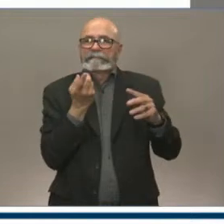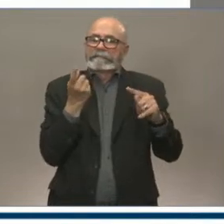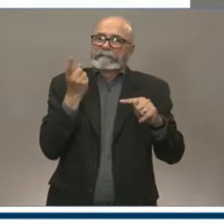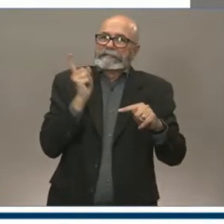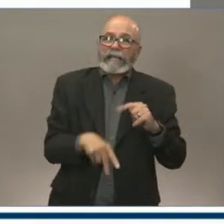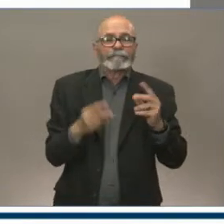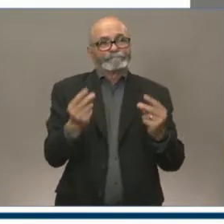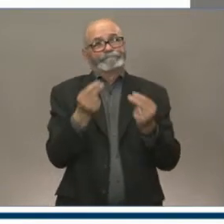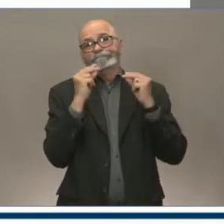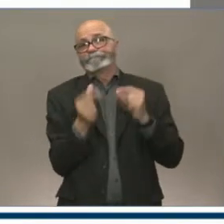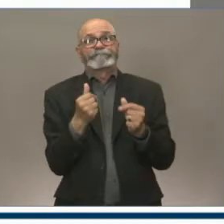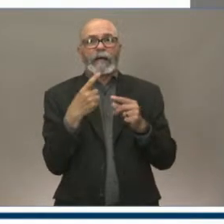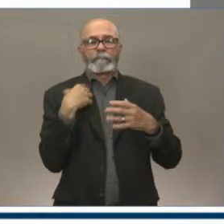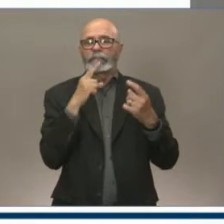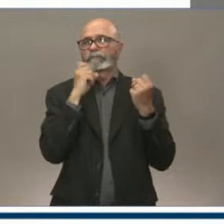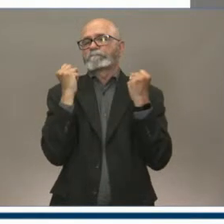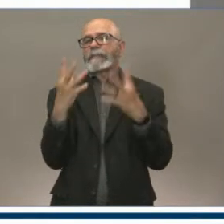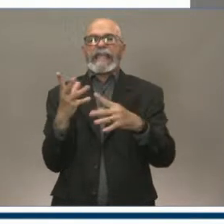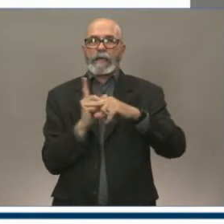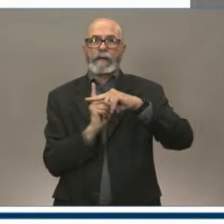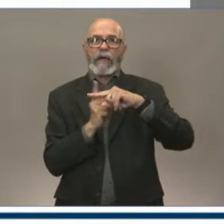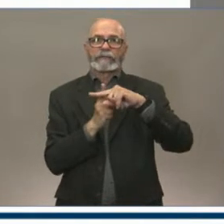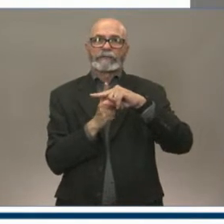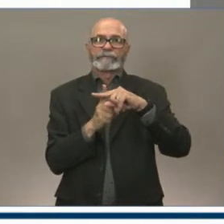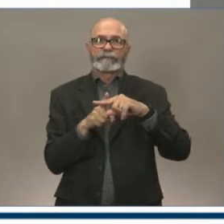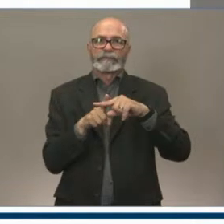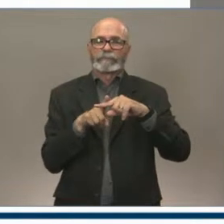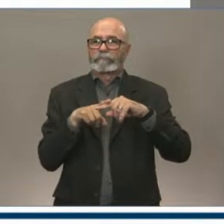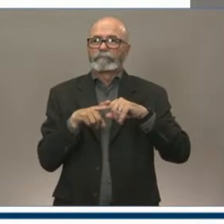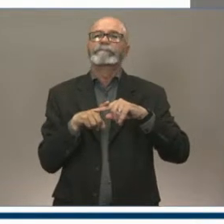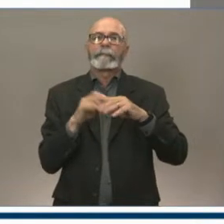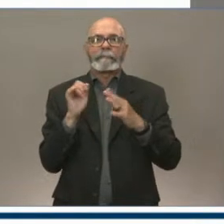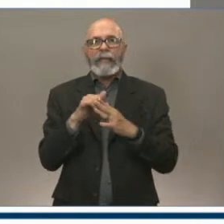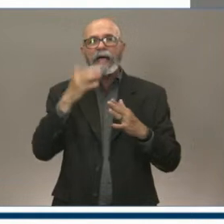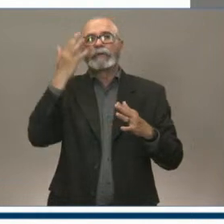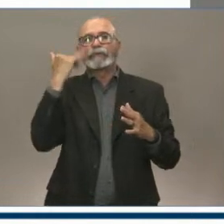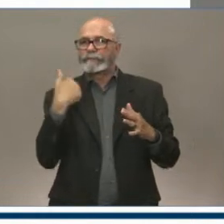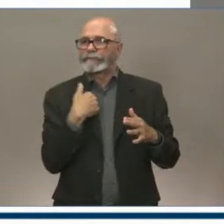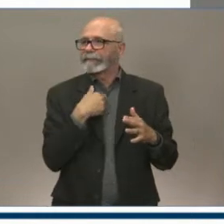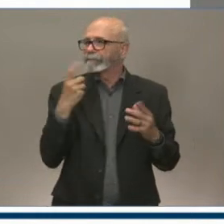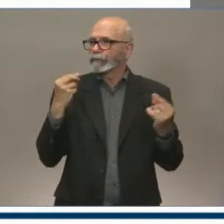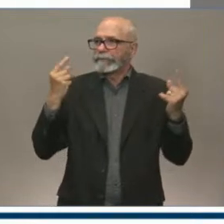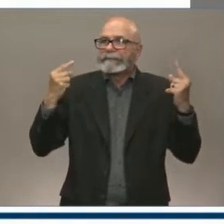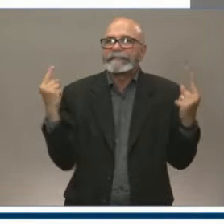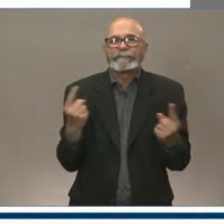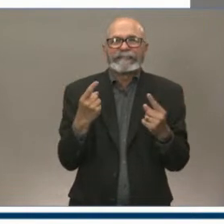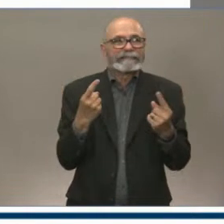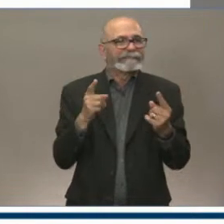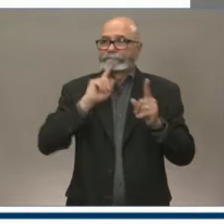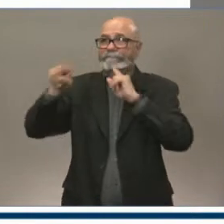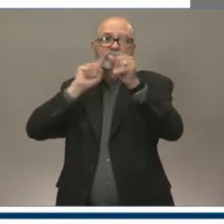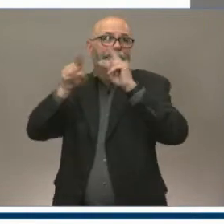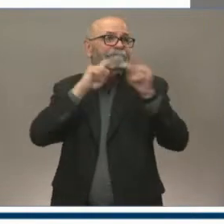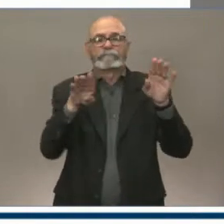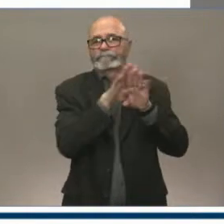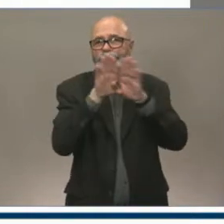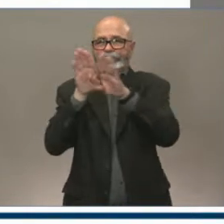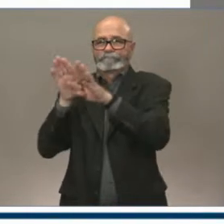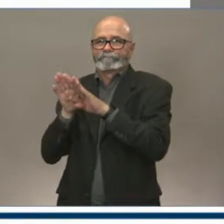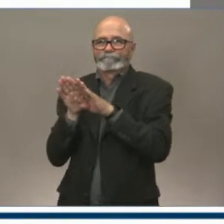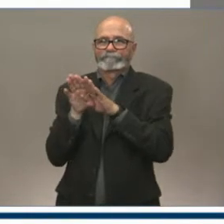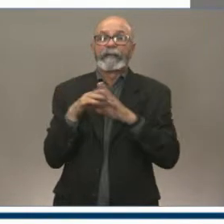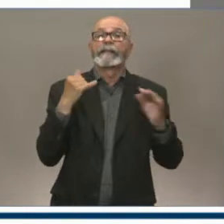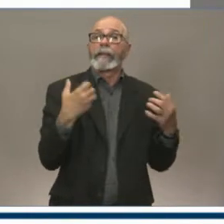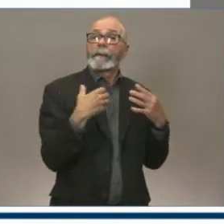of cases that we're dealing with, and that's one of the reasons why we need to act now and bring things back under control. Public health is absolutely stretched